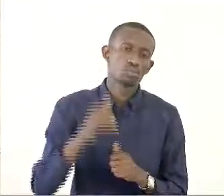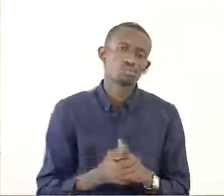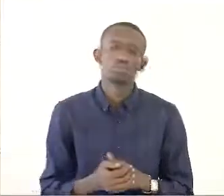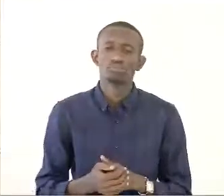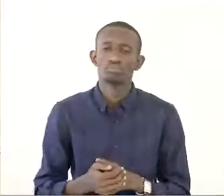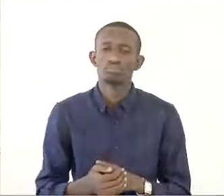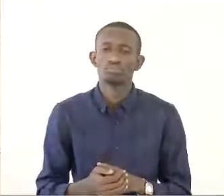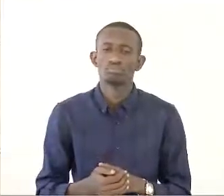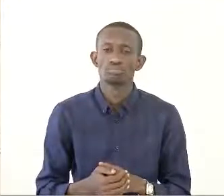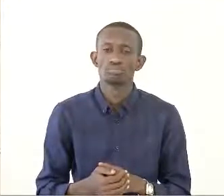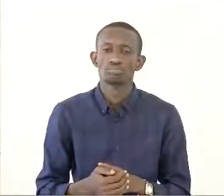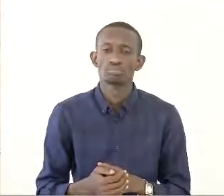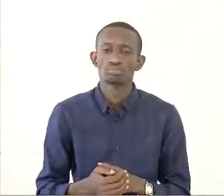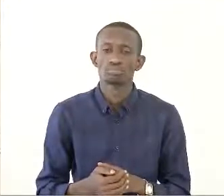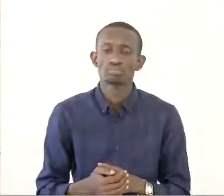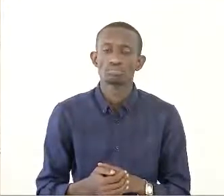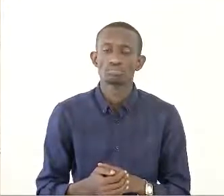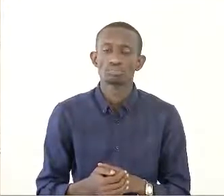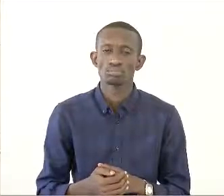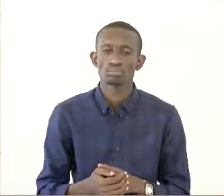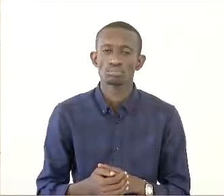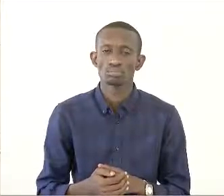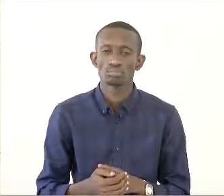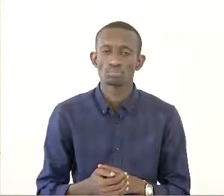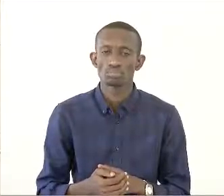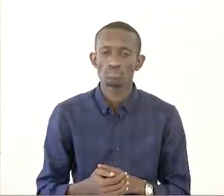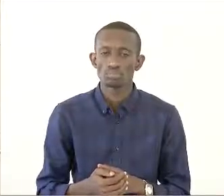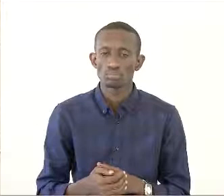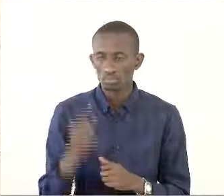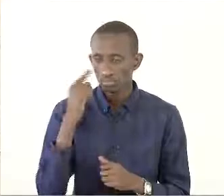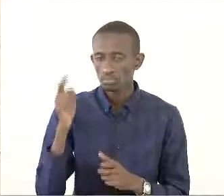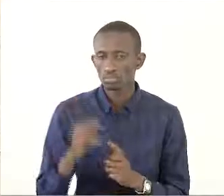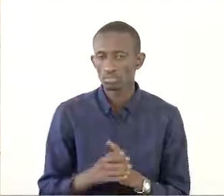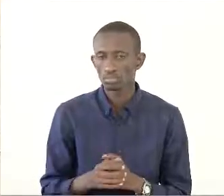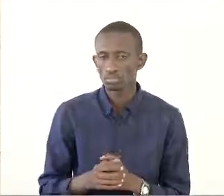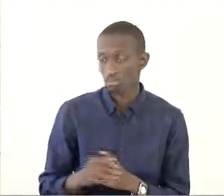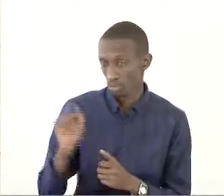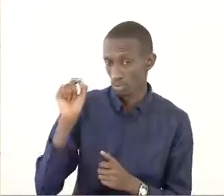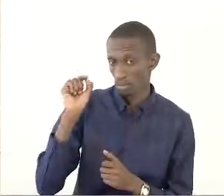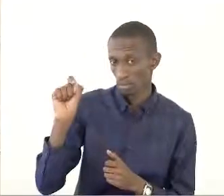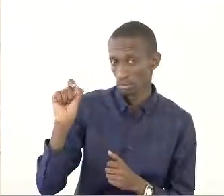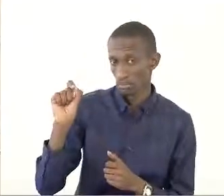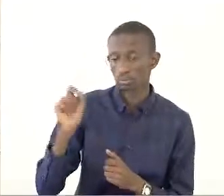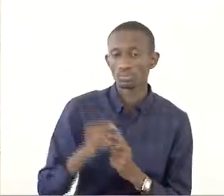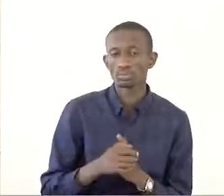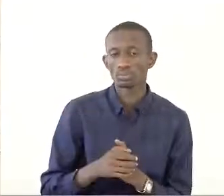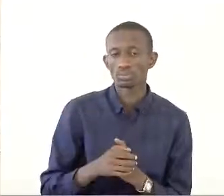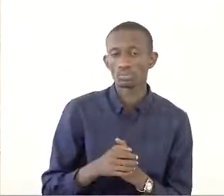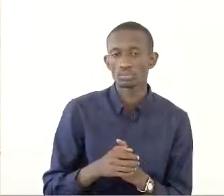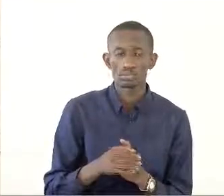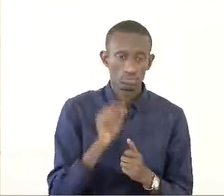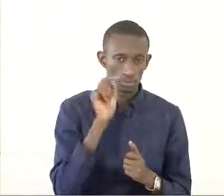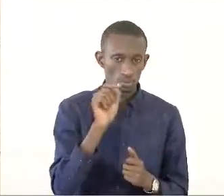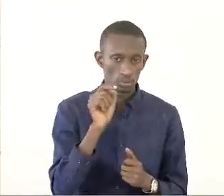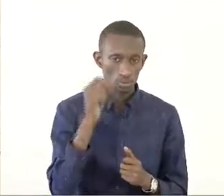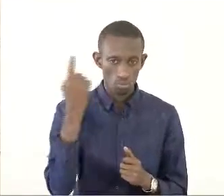values. But it's okay, you can use this. But for time management, let's say this is 1 and 2. I will